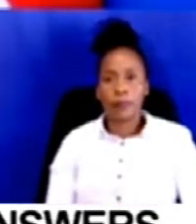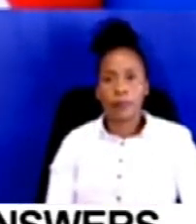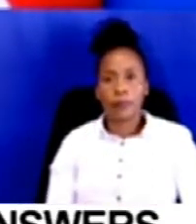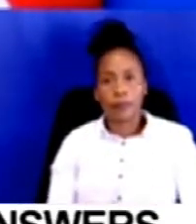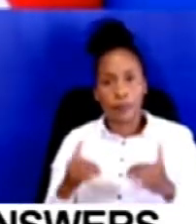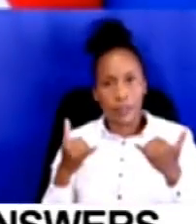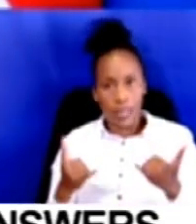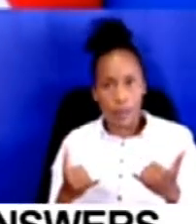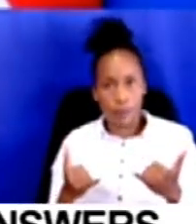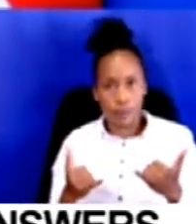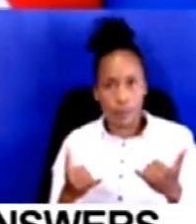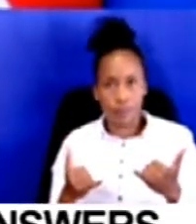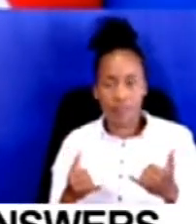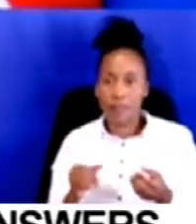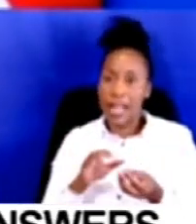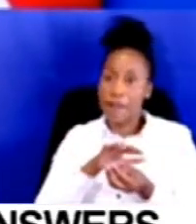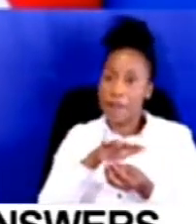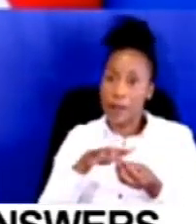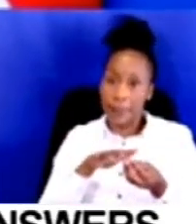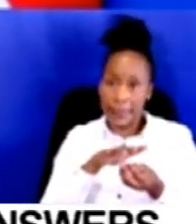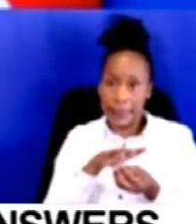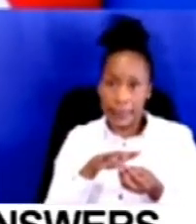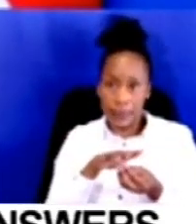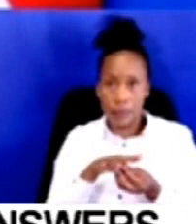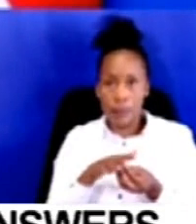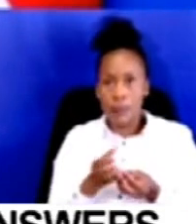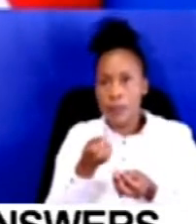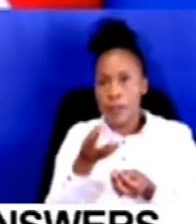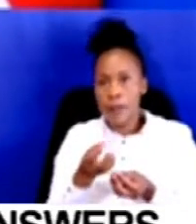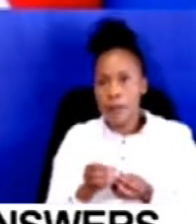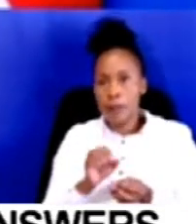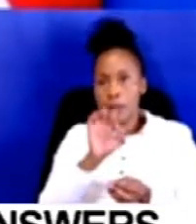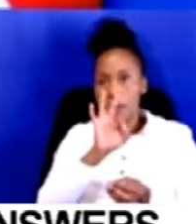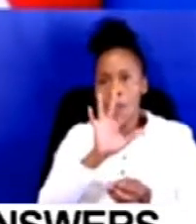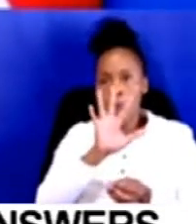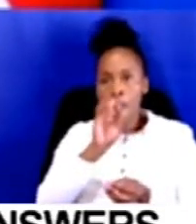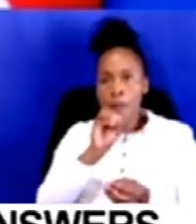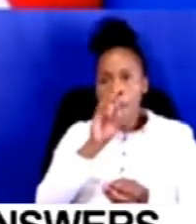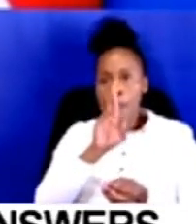Now, if you give a family the 350 rand,